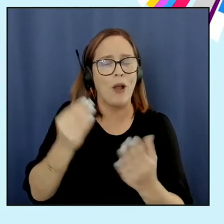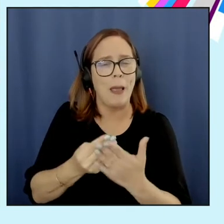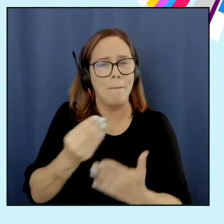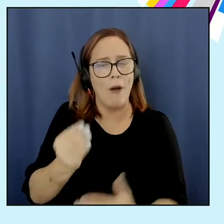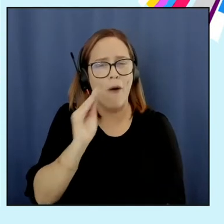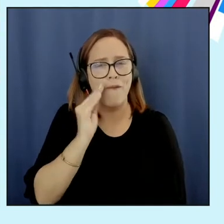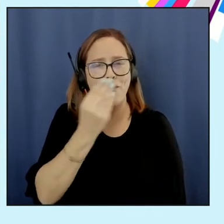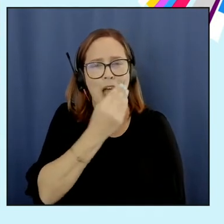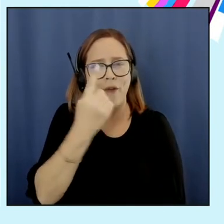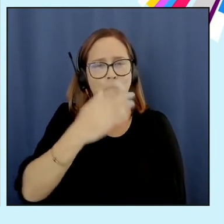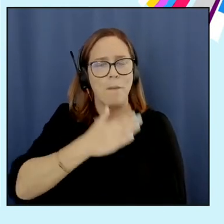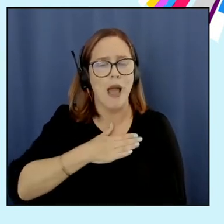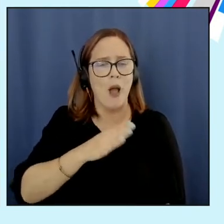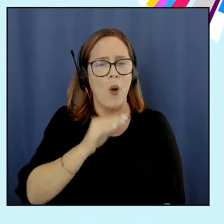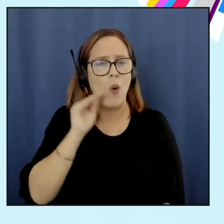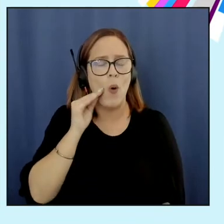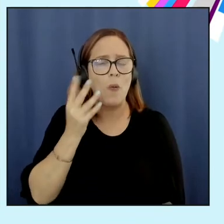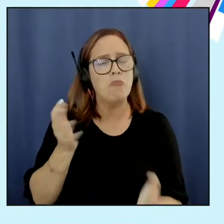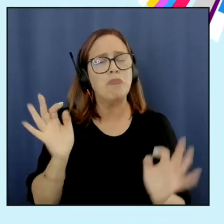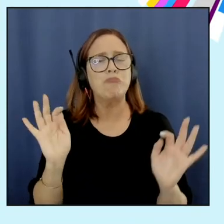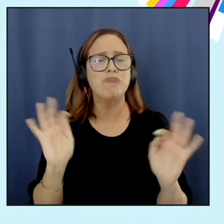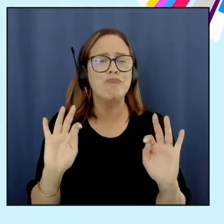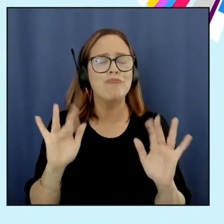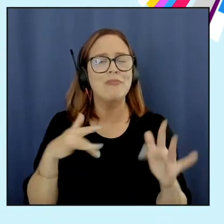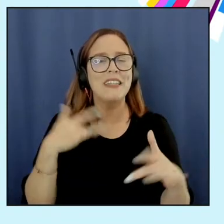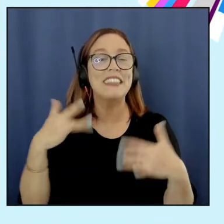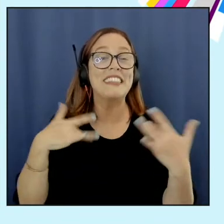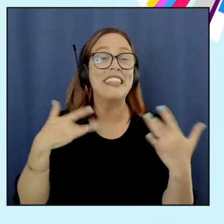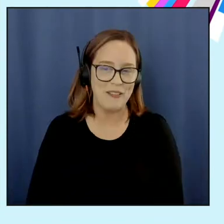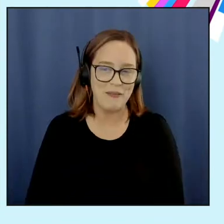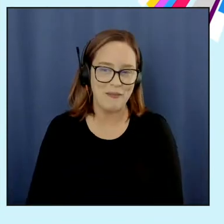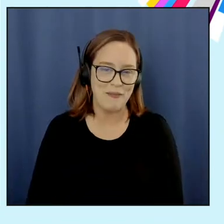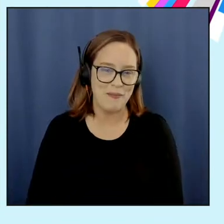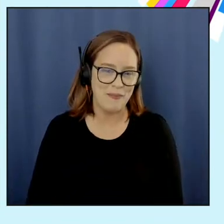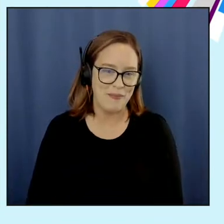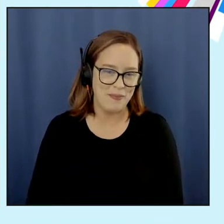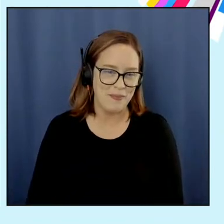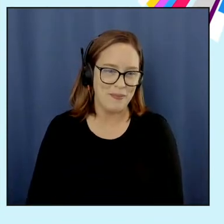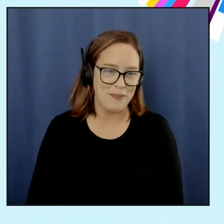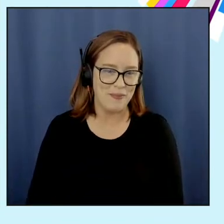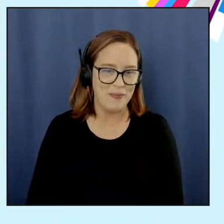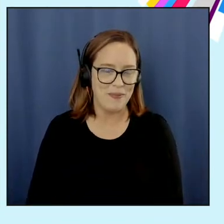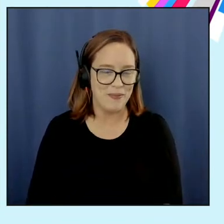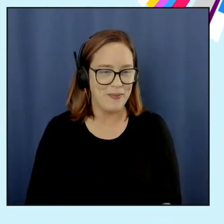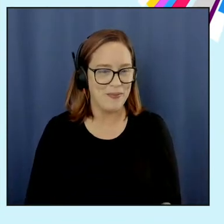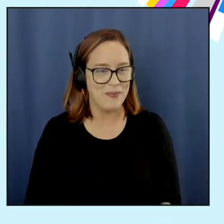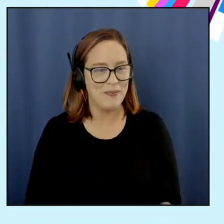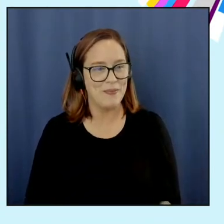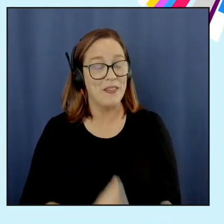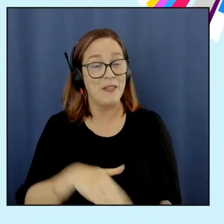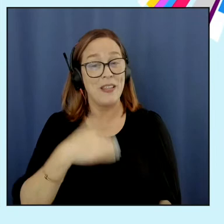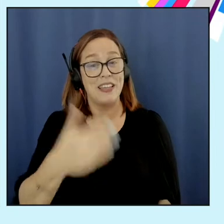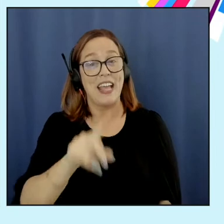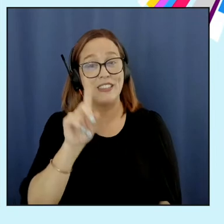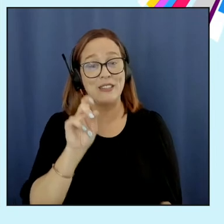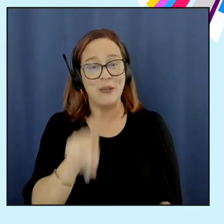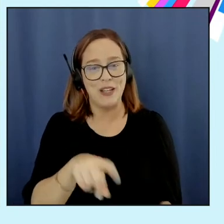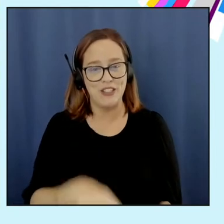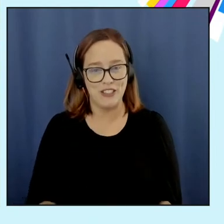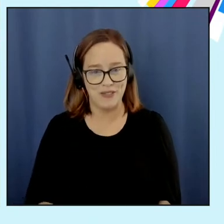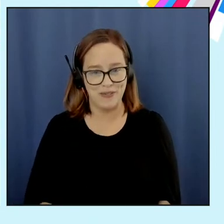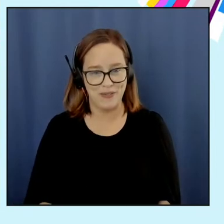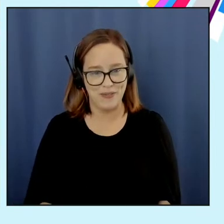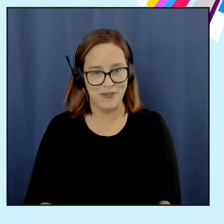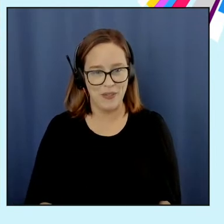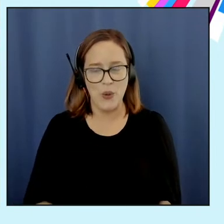so little and exciting. Wonderful. Okay, next question. Who was your